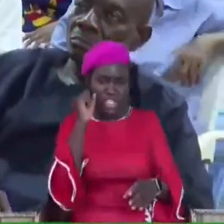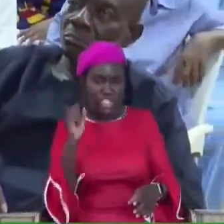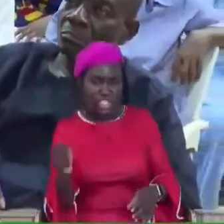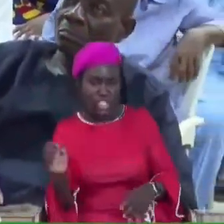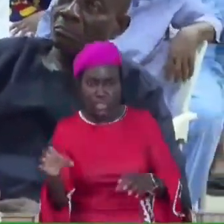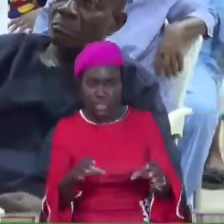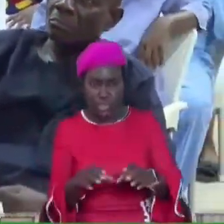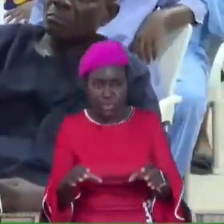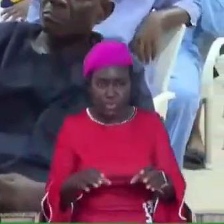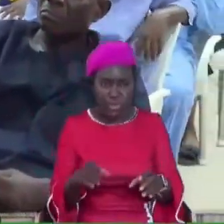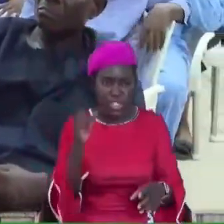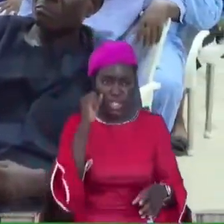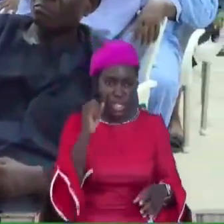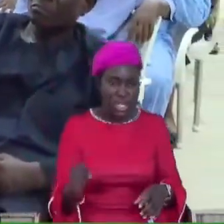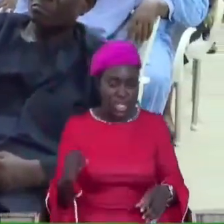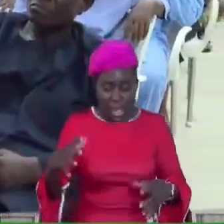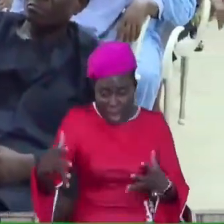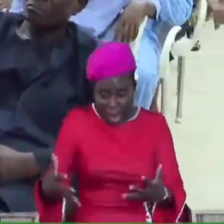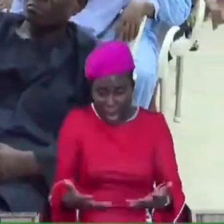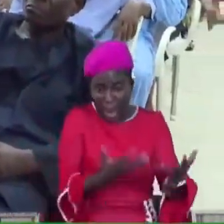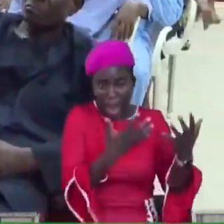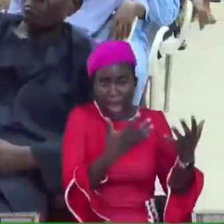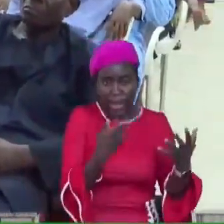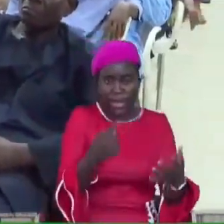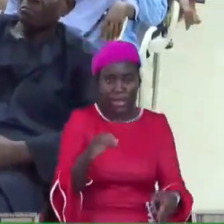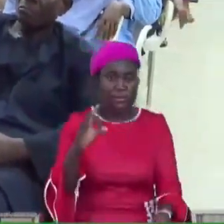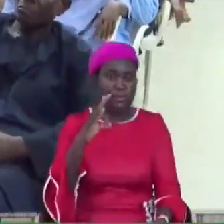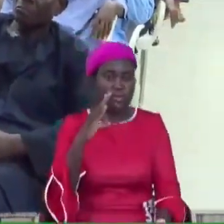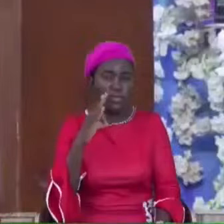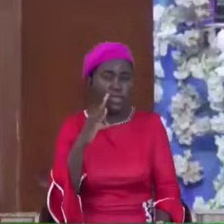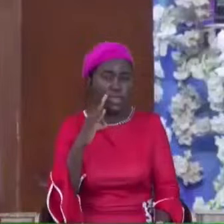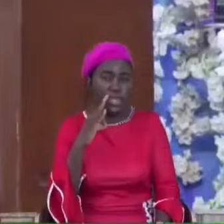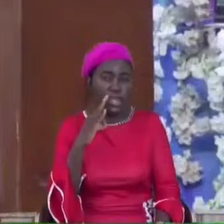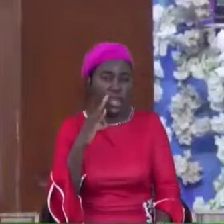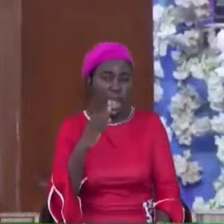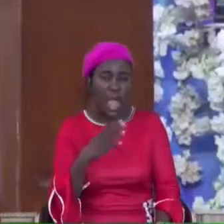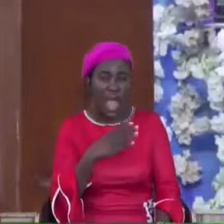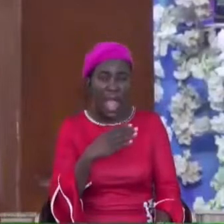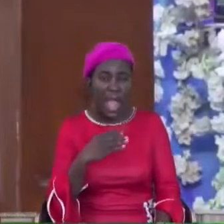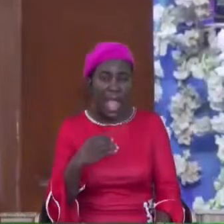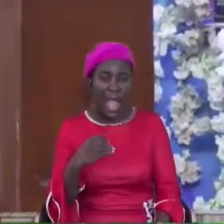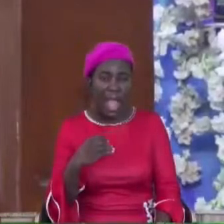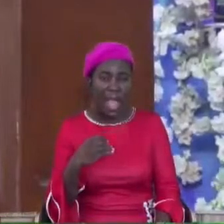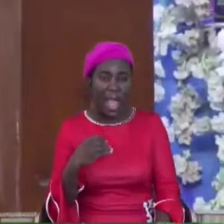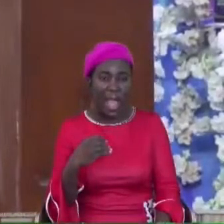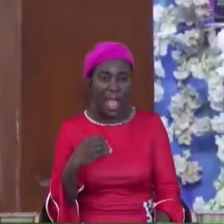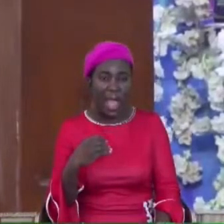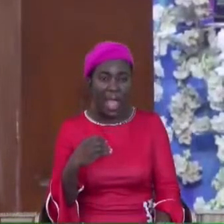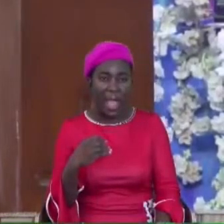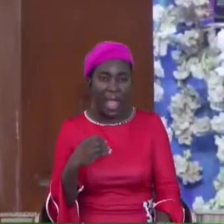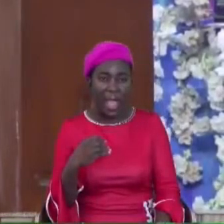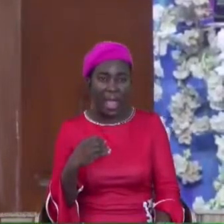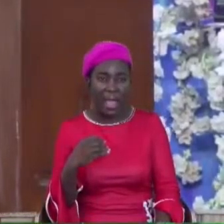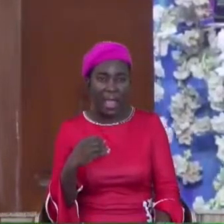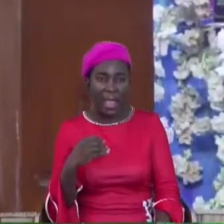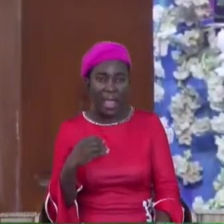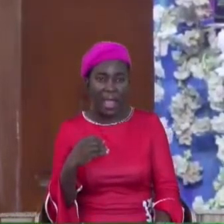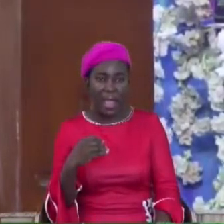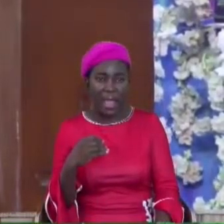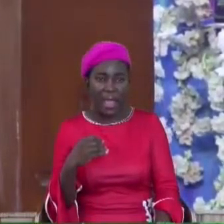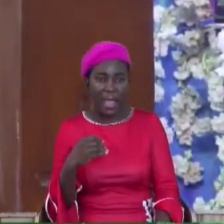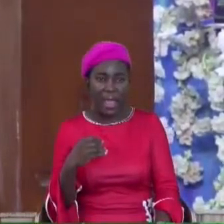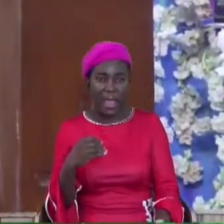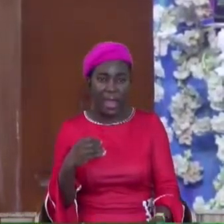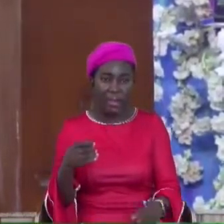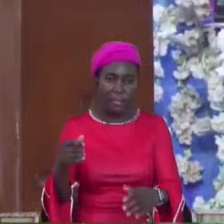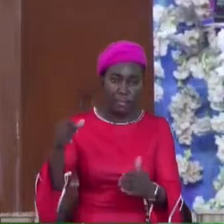She took the pandedam and turned it upside down against the frog. Lo dori re ko lati fi rin. And